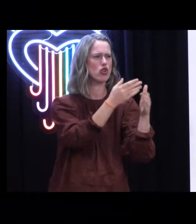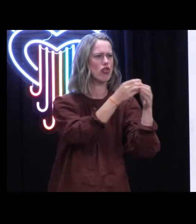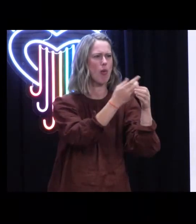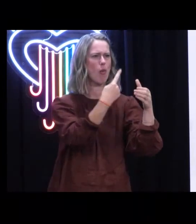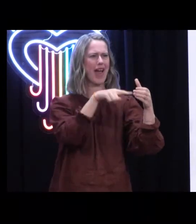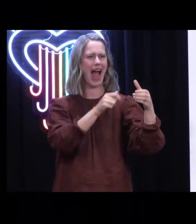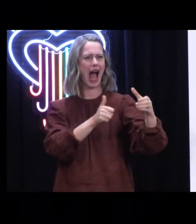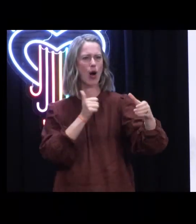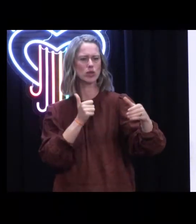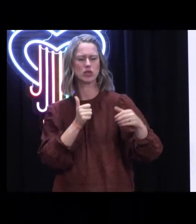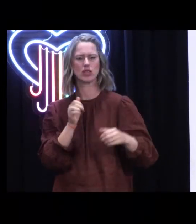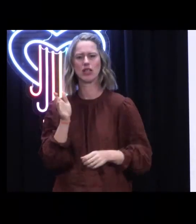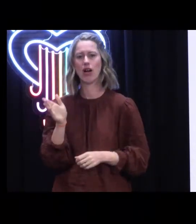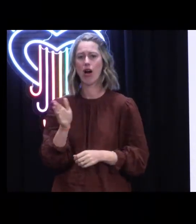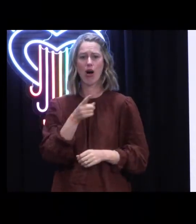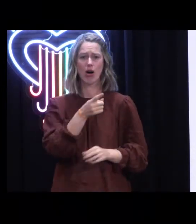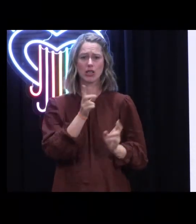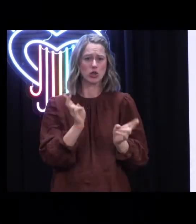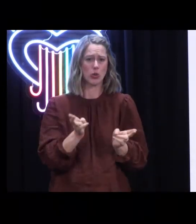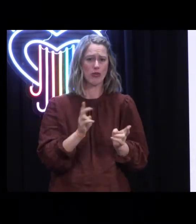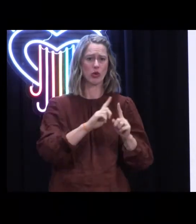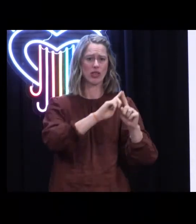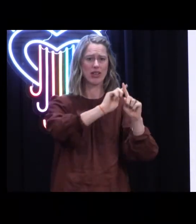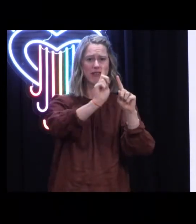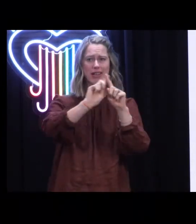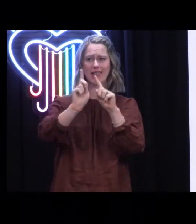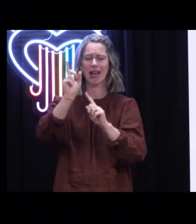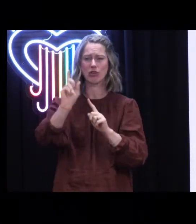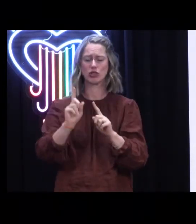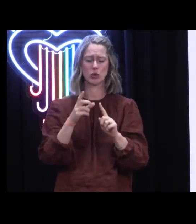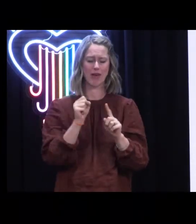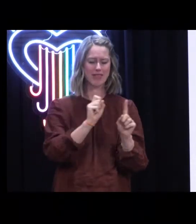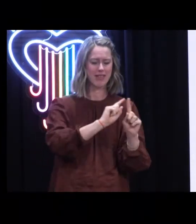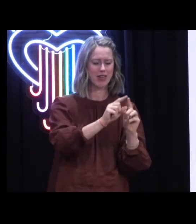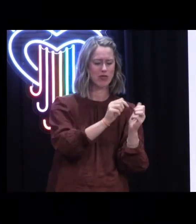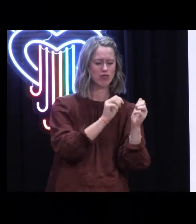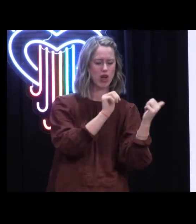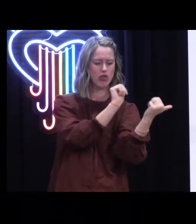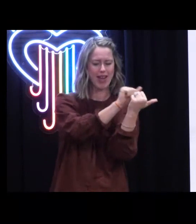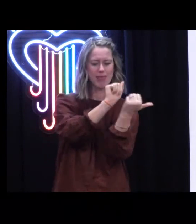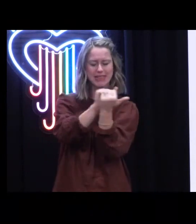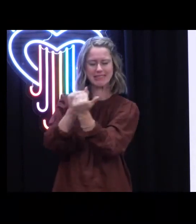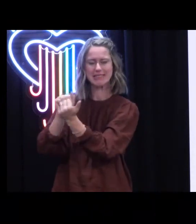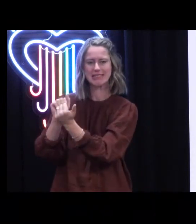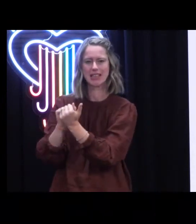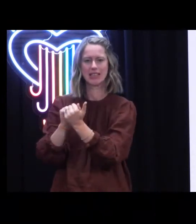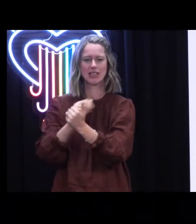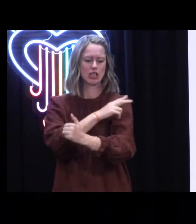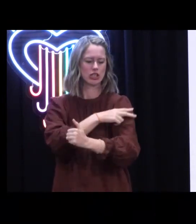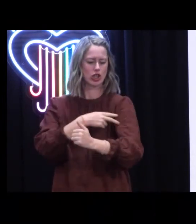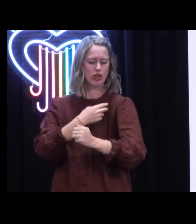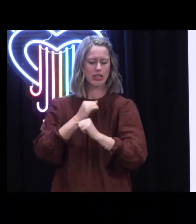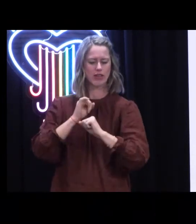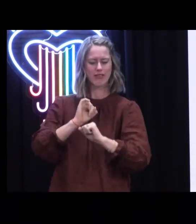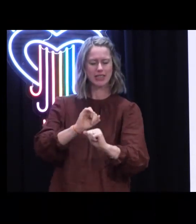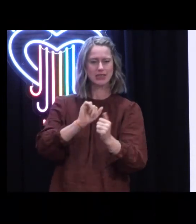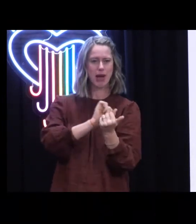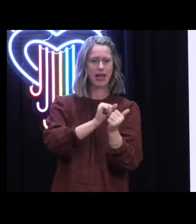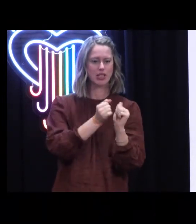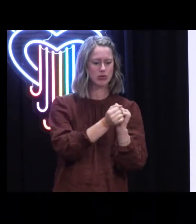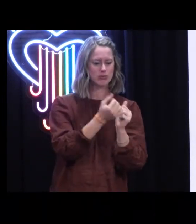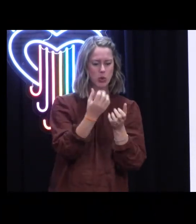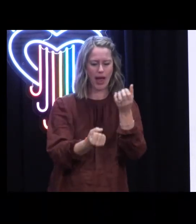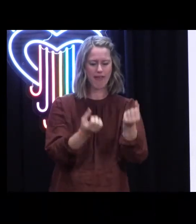not unusual for countries to have a range of different security or defence